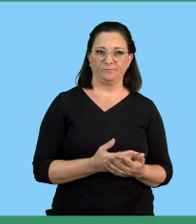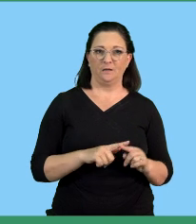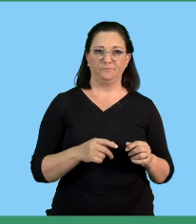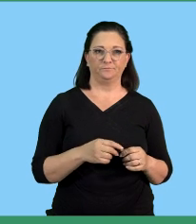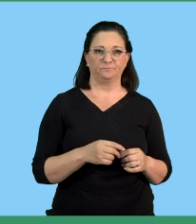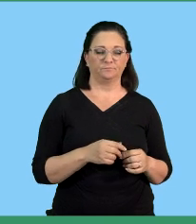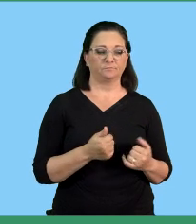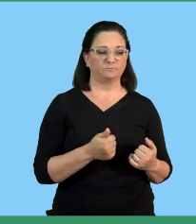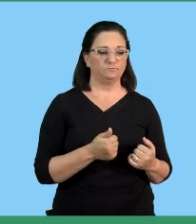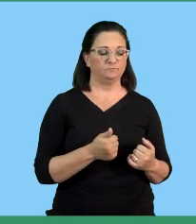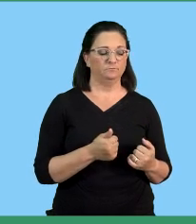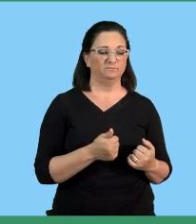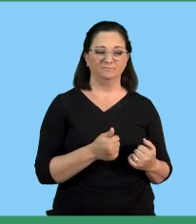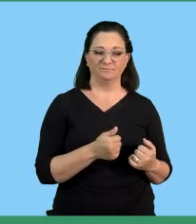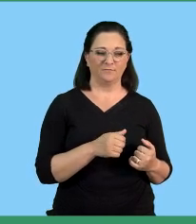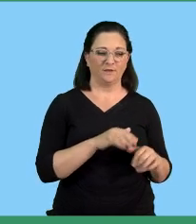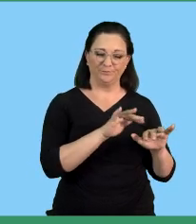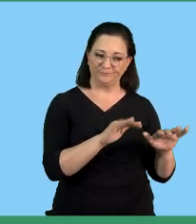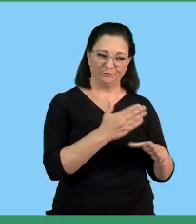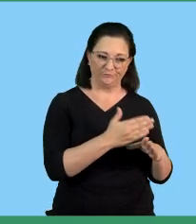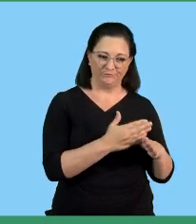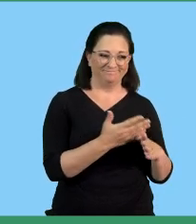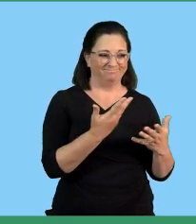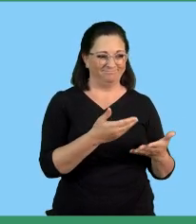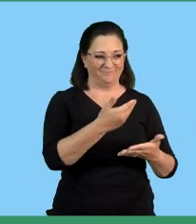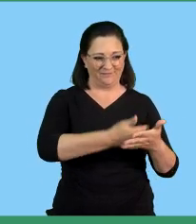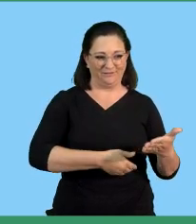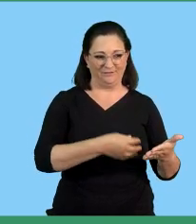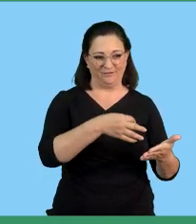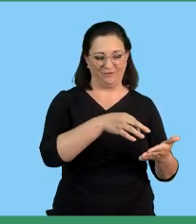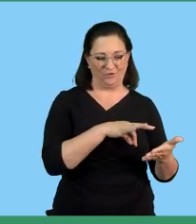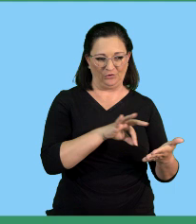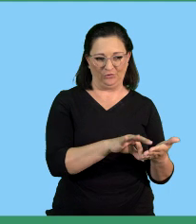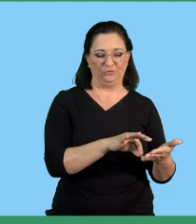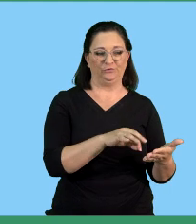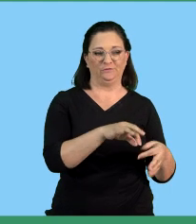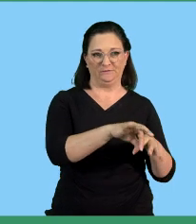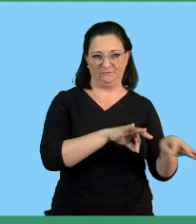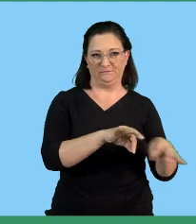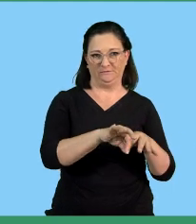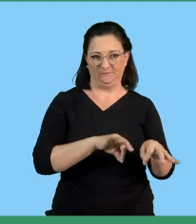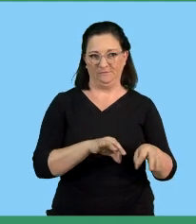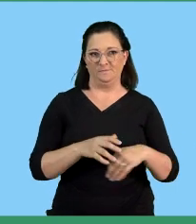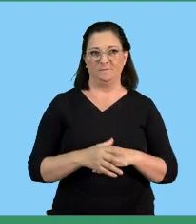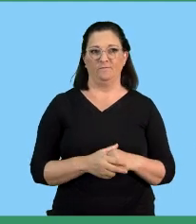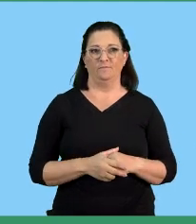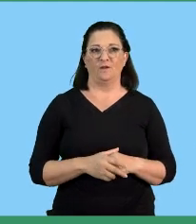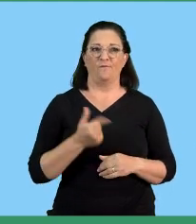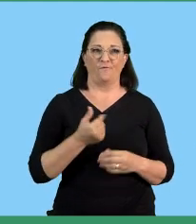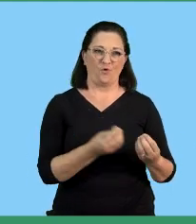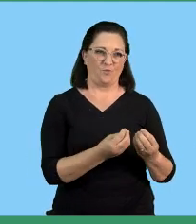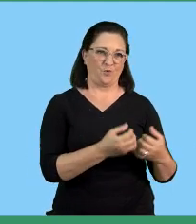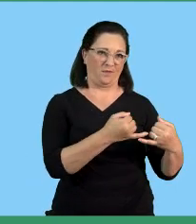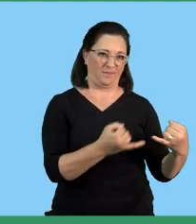of certain employees were terminated due to a decrease in the number of the product lines. It